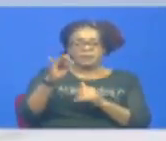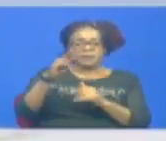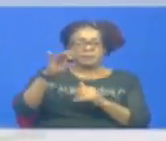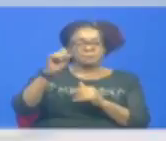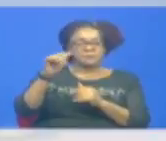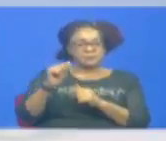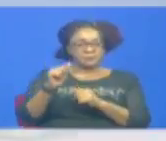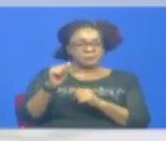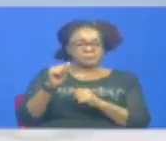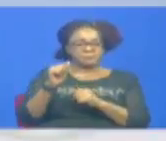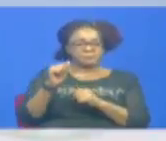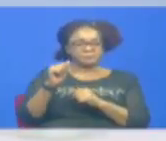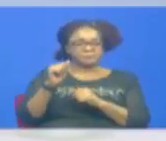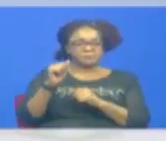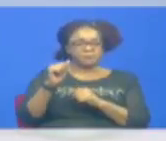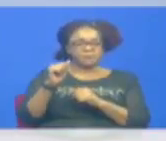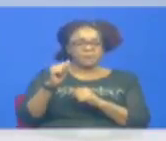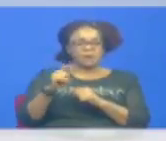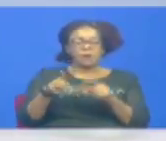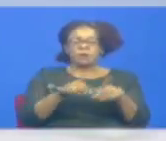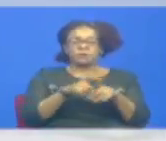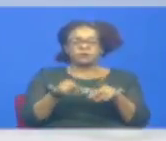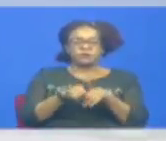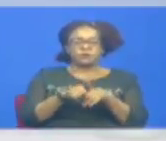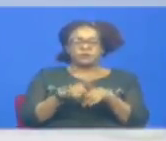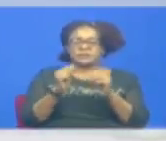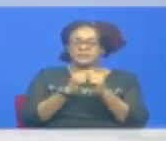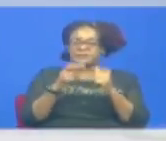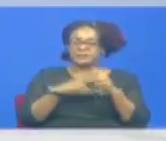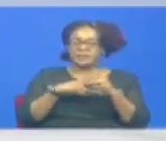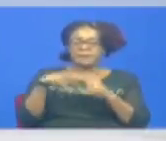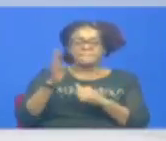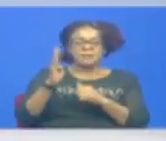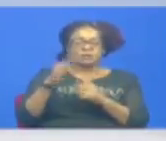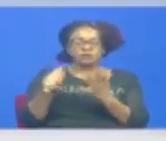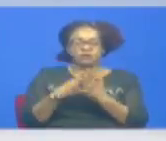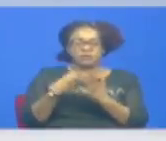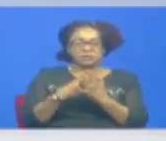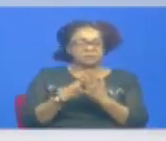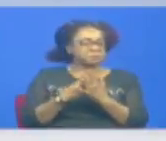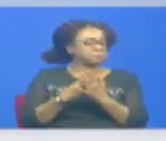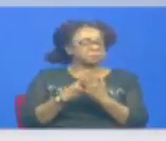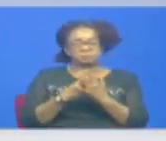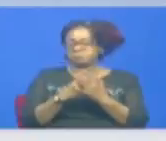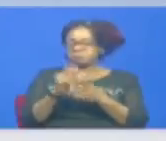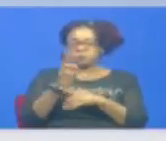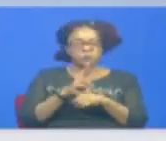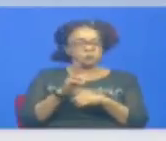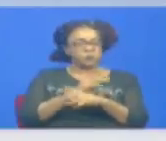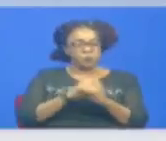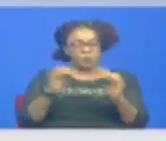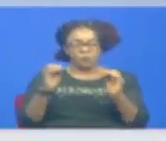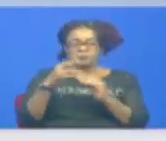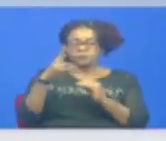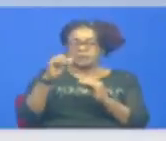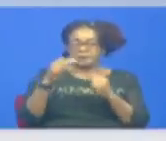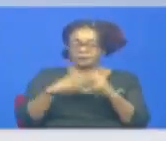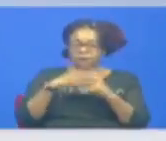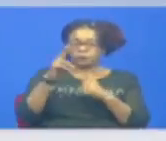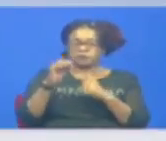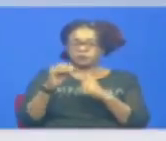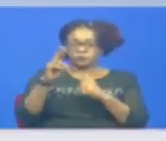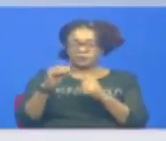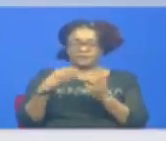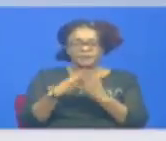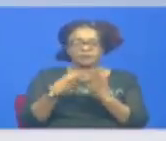Supplies Agency. Further, 17 billion shillings has been found to be unaccounted for during the 2019-2020